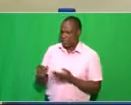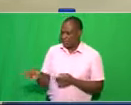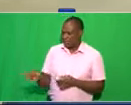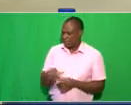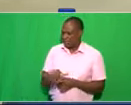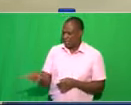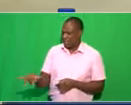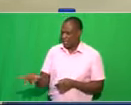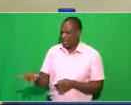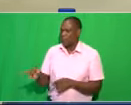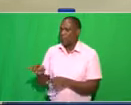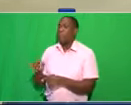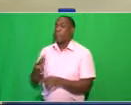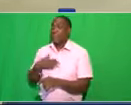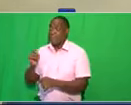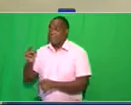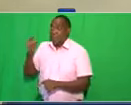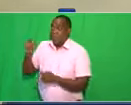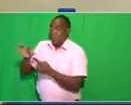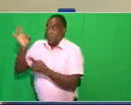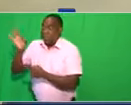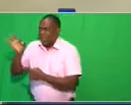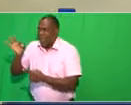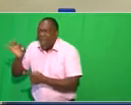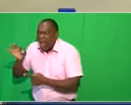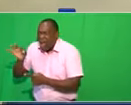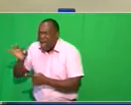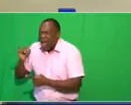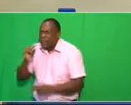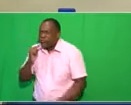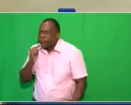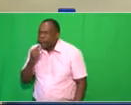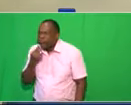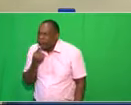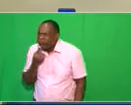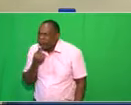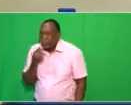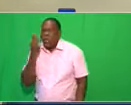needs some explanation on how students are placed. Okay, so